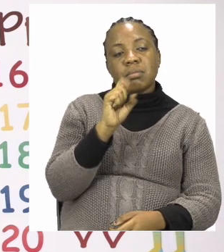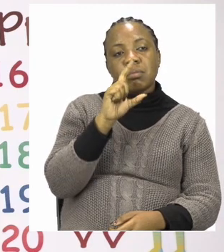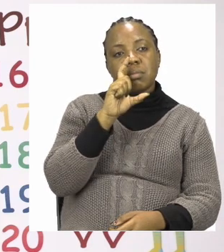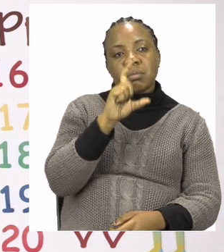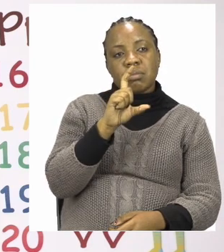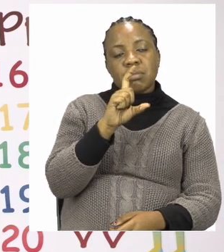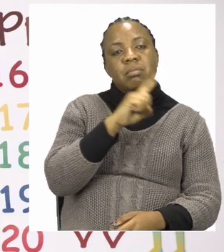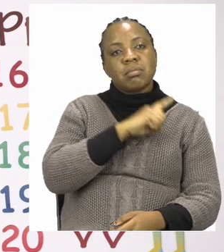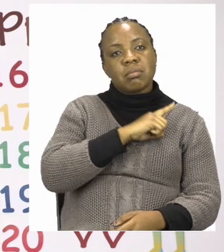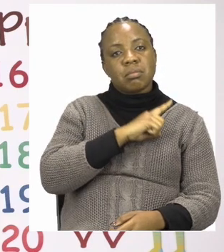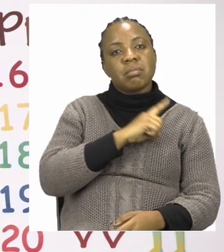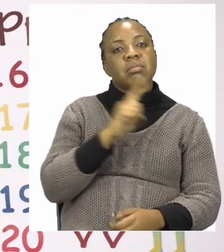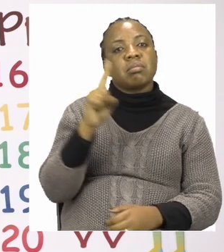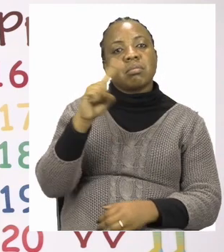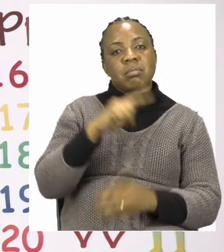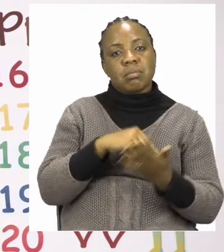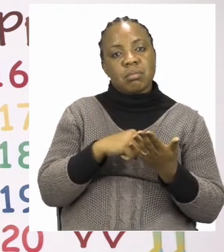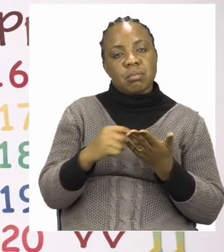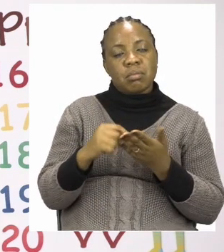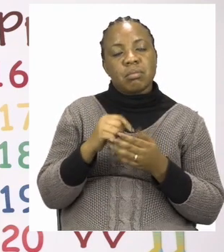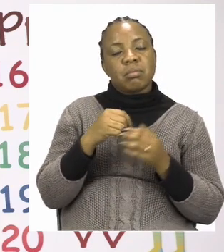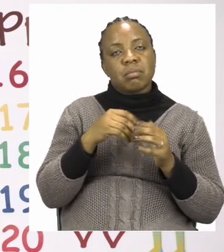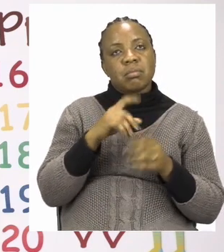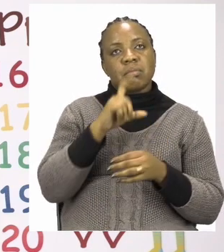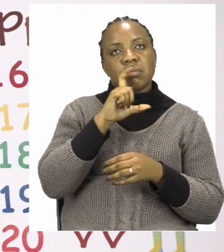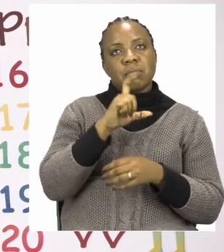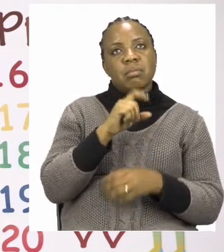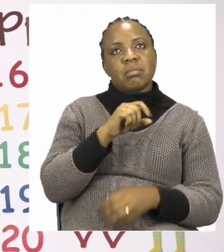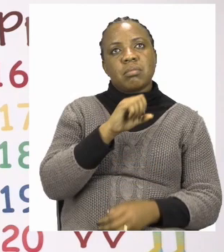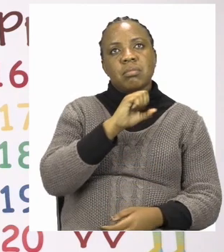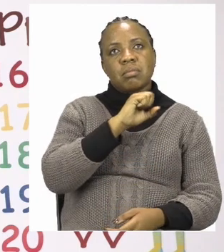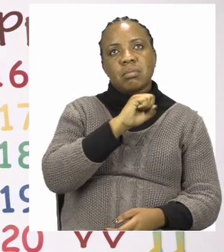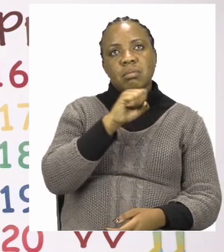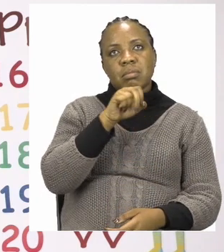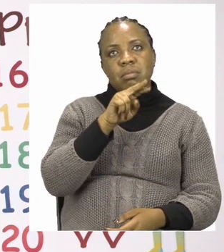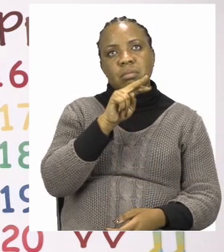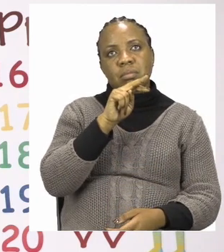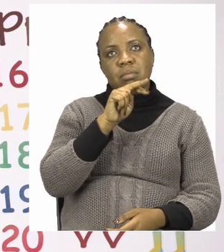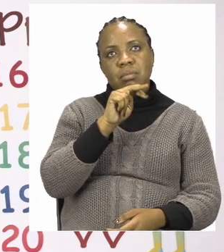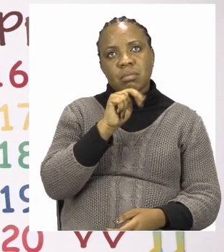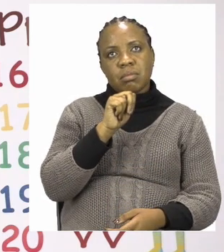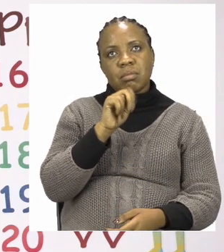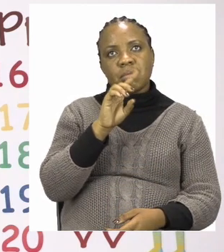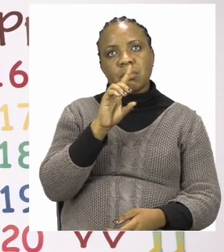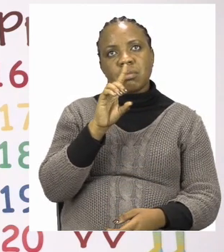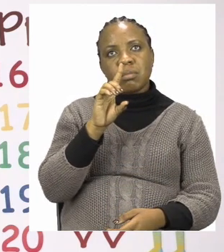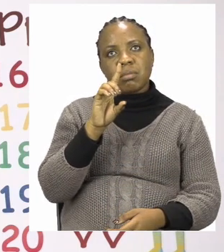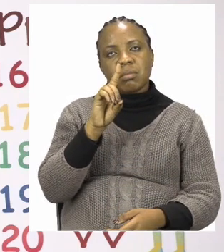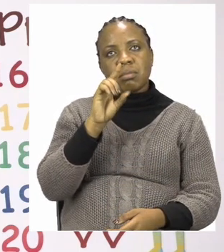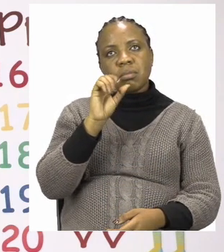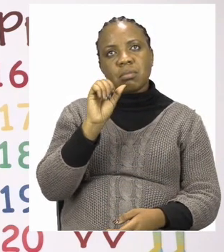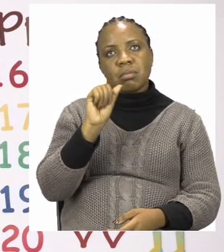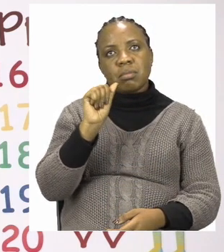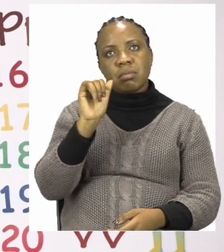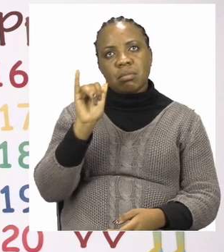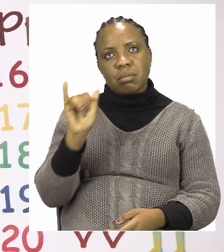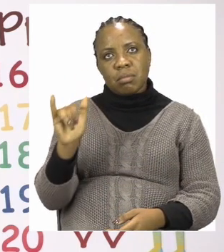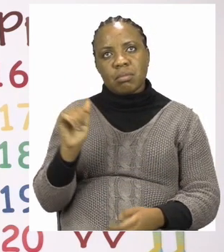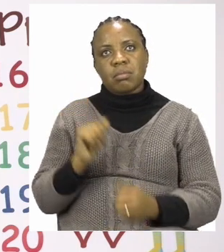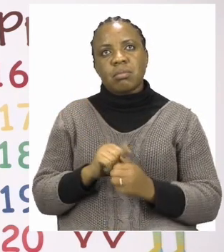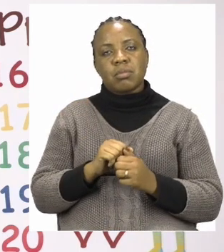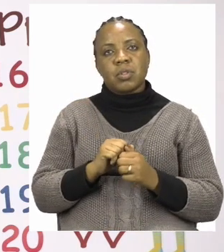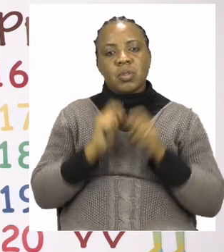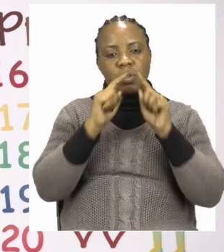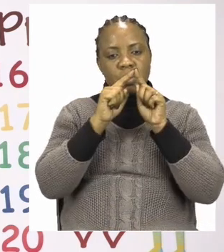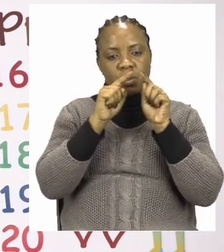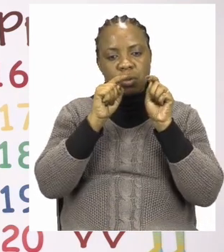word. And then you fill in as you go. Don't forget that each block needs its own